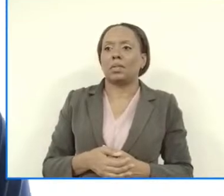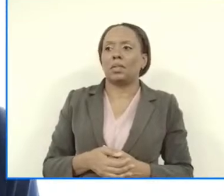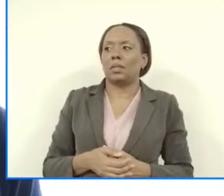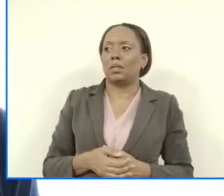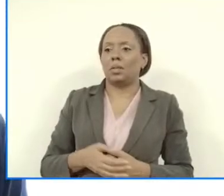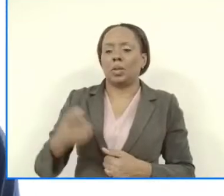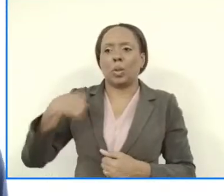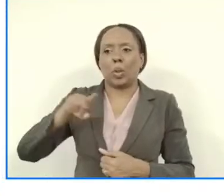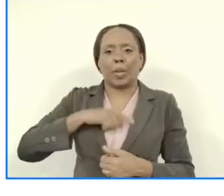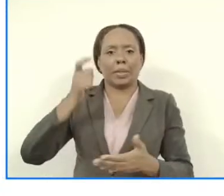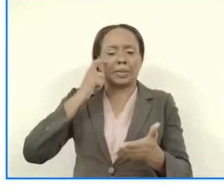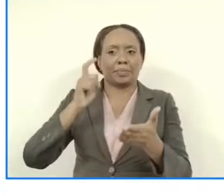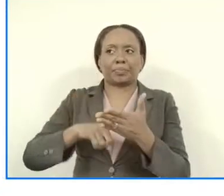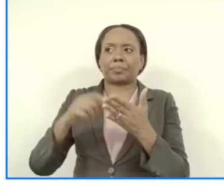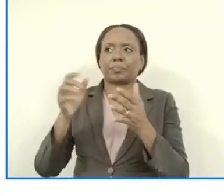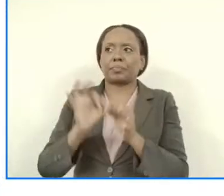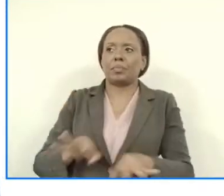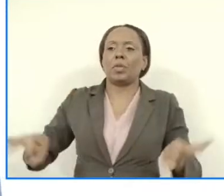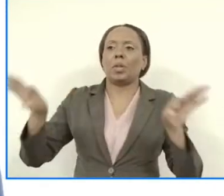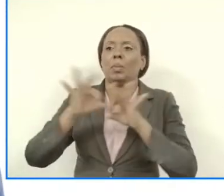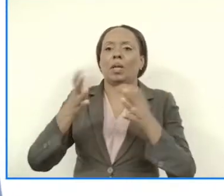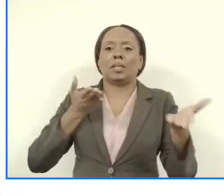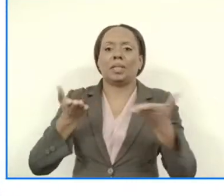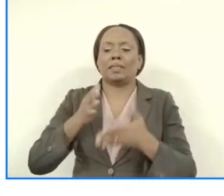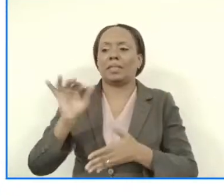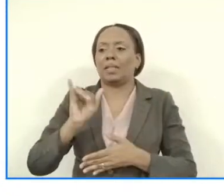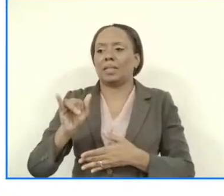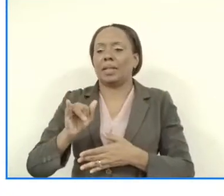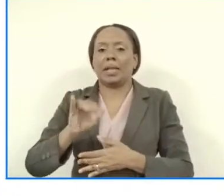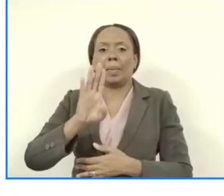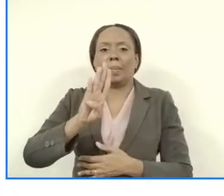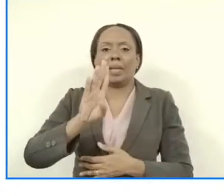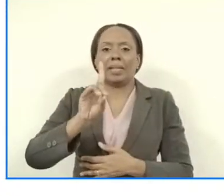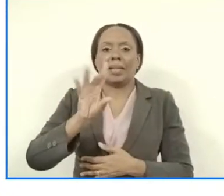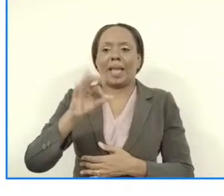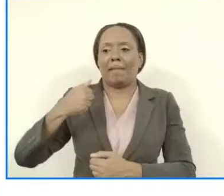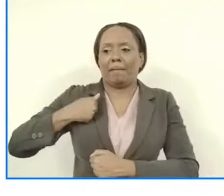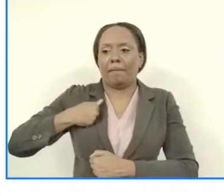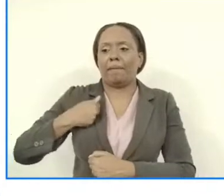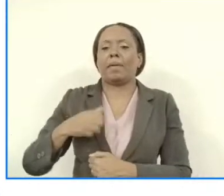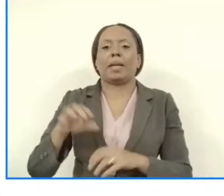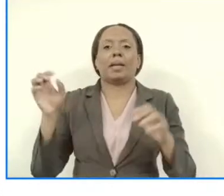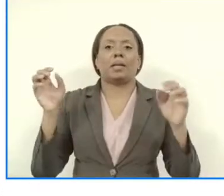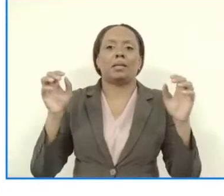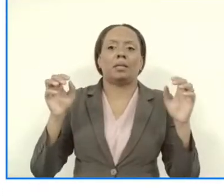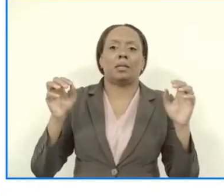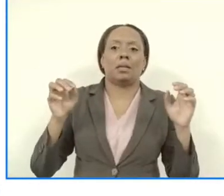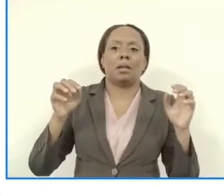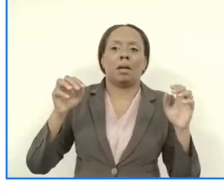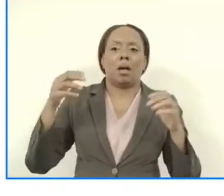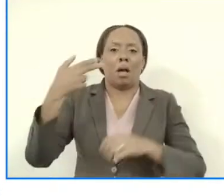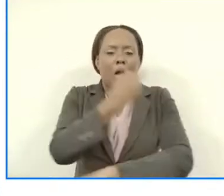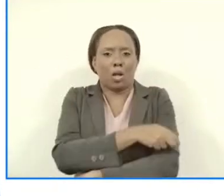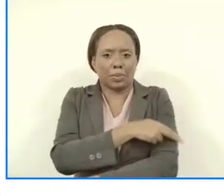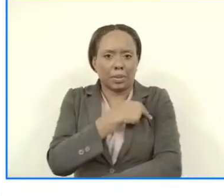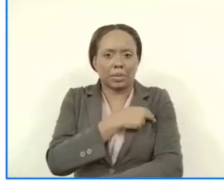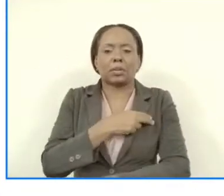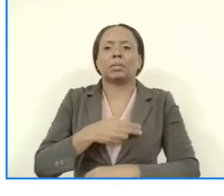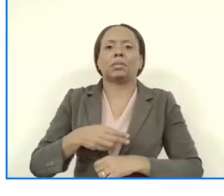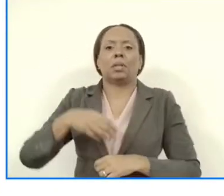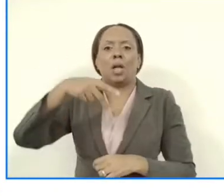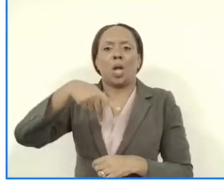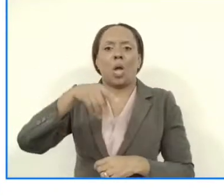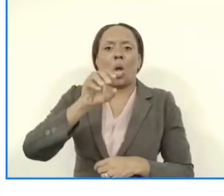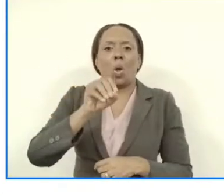critical services like the Defence Force, government agencies, the hospitals, the ports, things like that are top on our